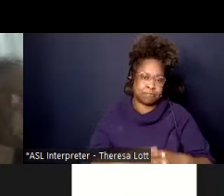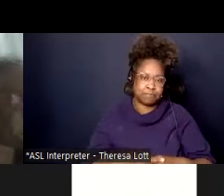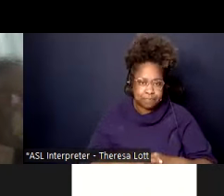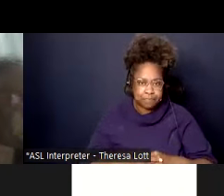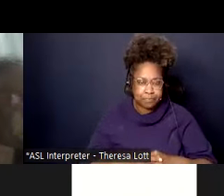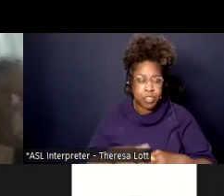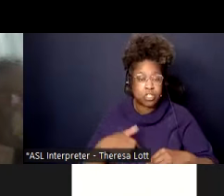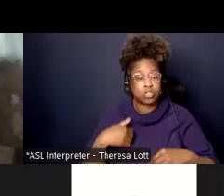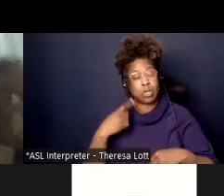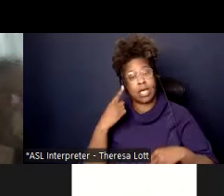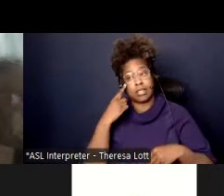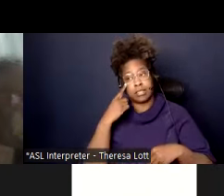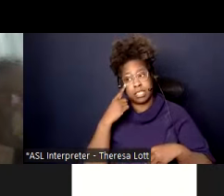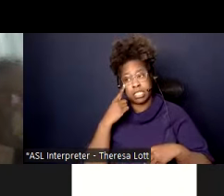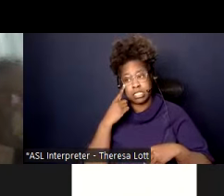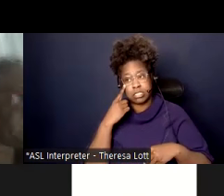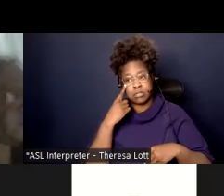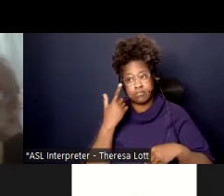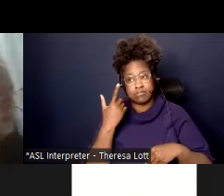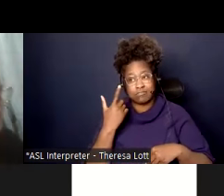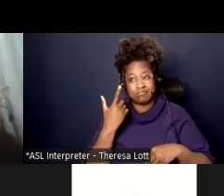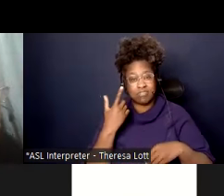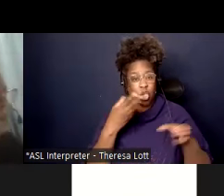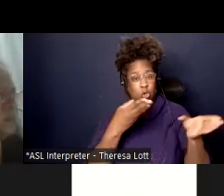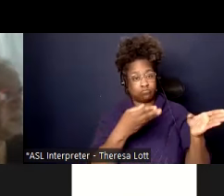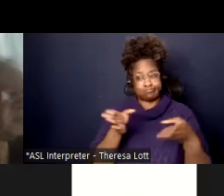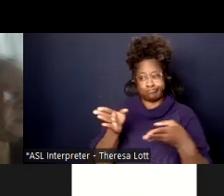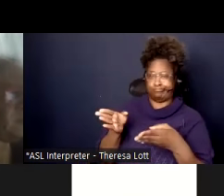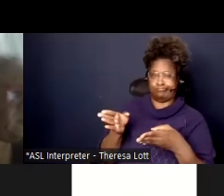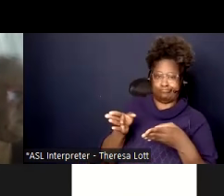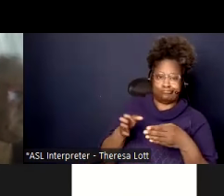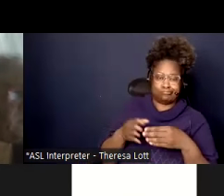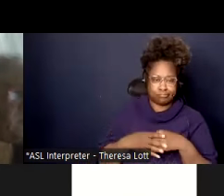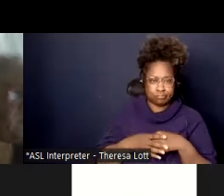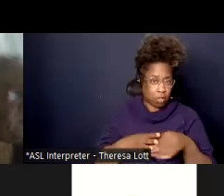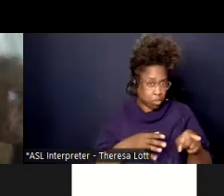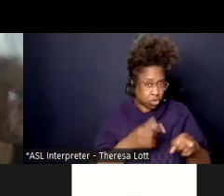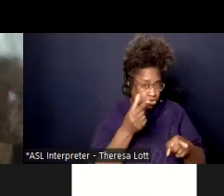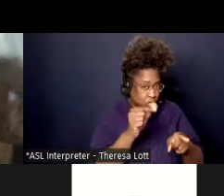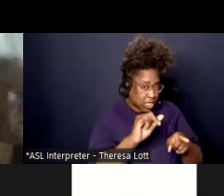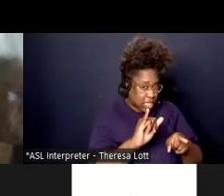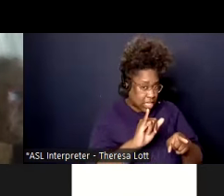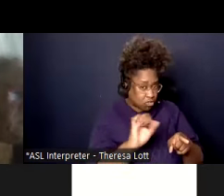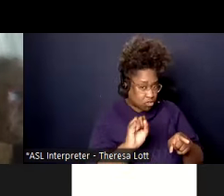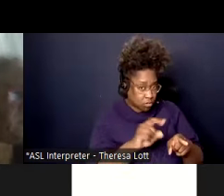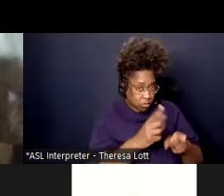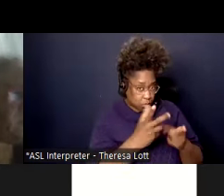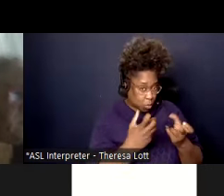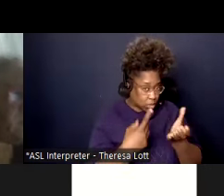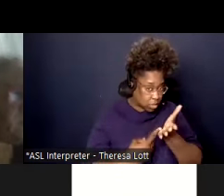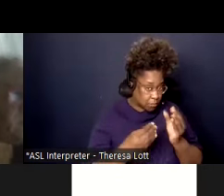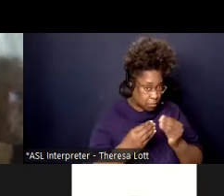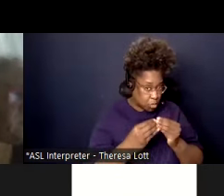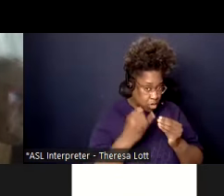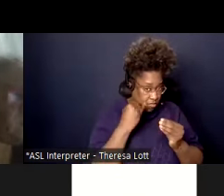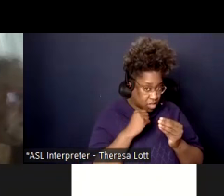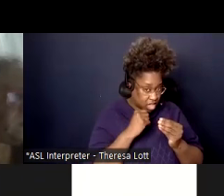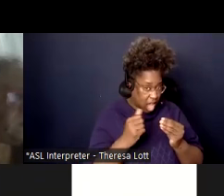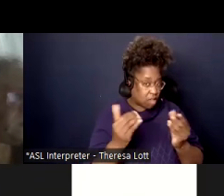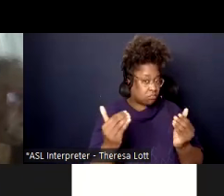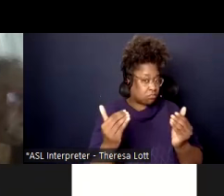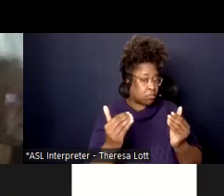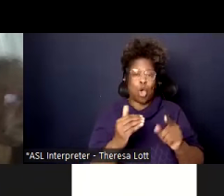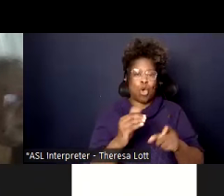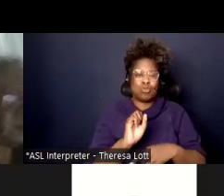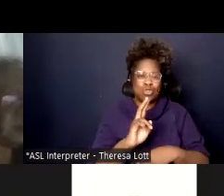there's, we can move over to that unless there's anything more on green infrastructure that people want to focus on. Oh,